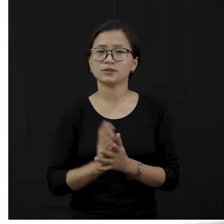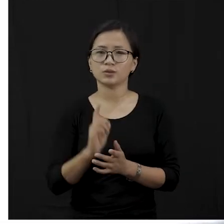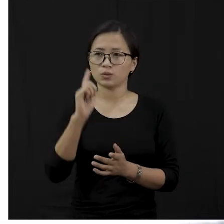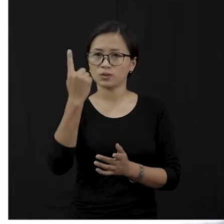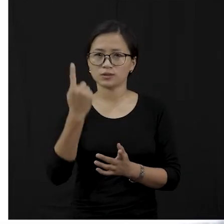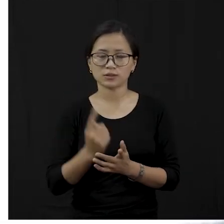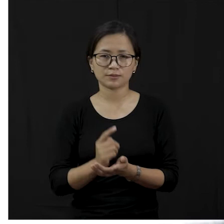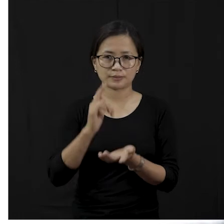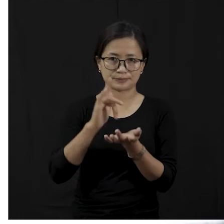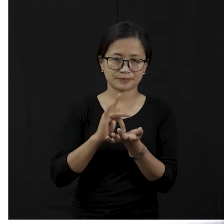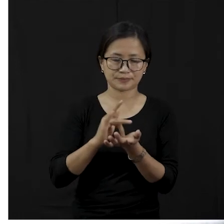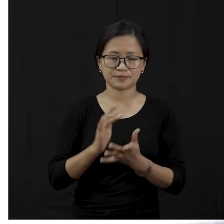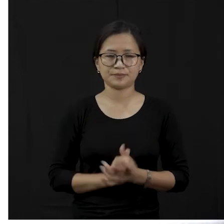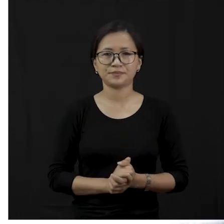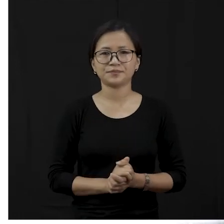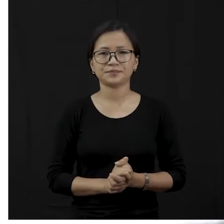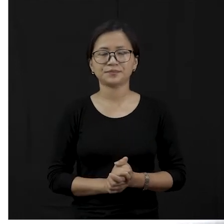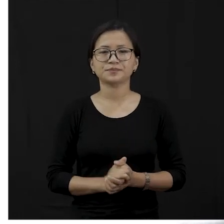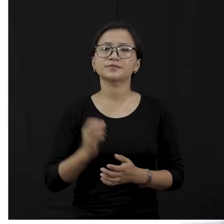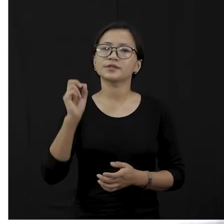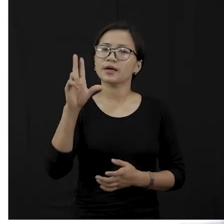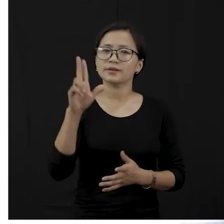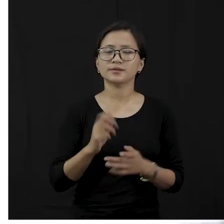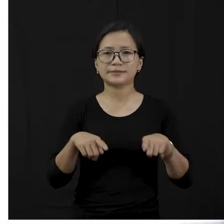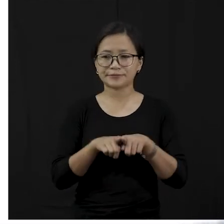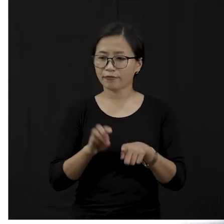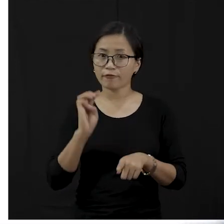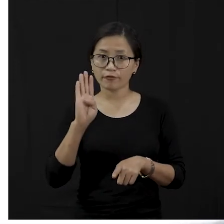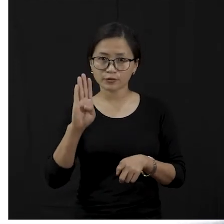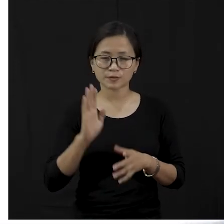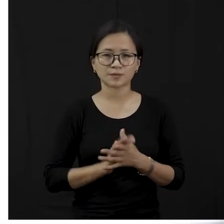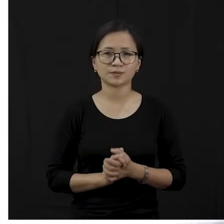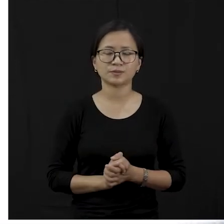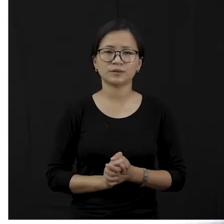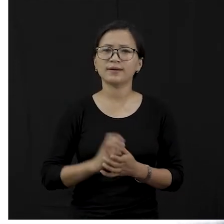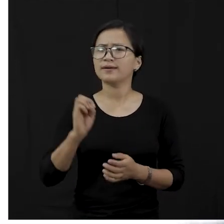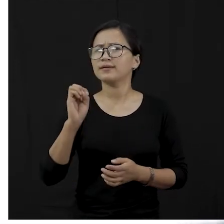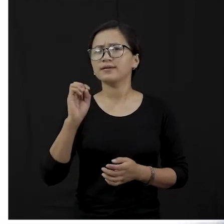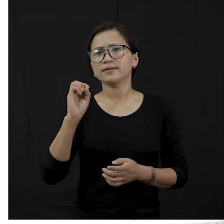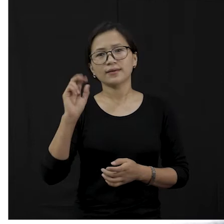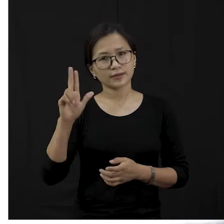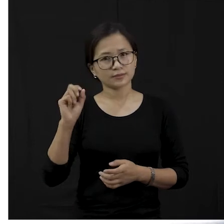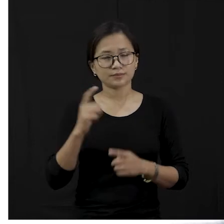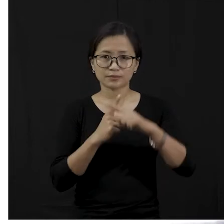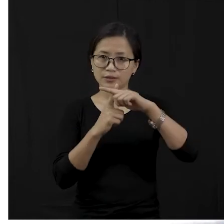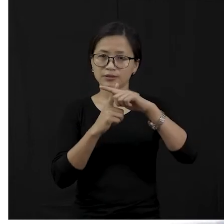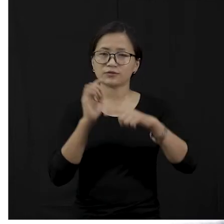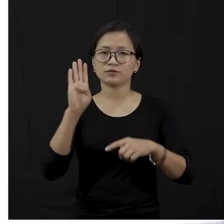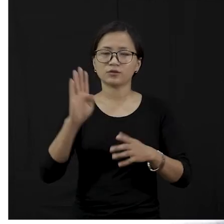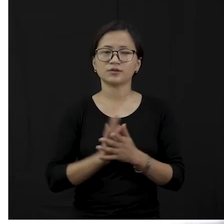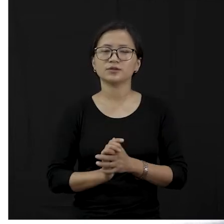ones place. Okay? 8 and 4. 8 plus 4 is